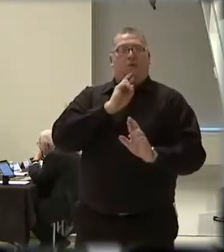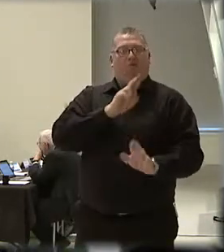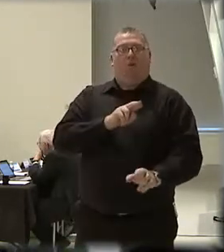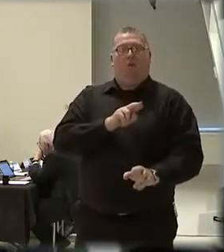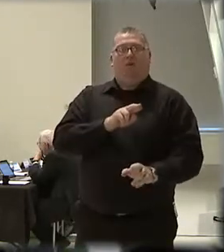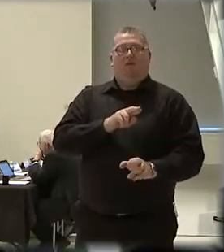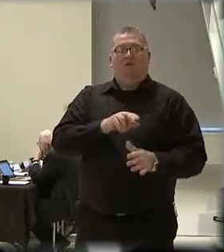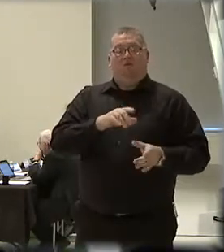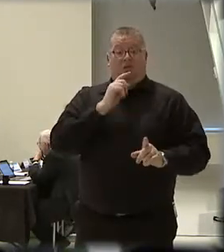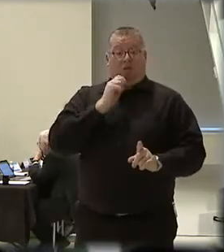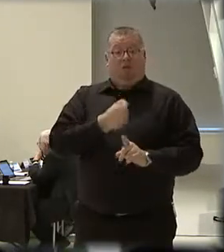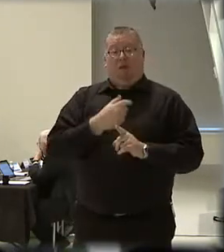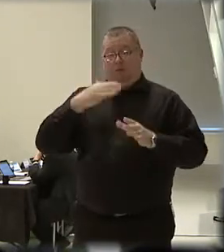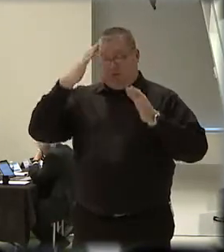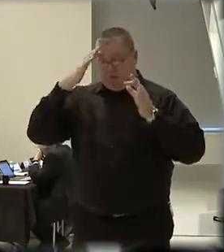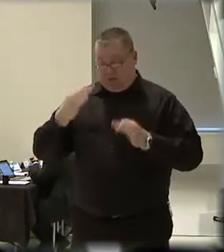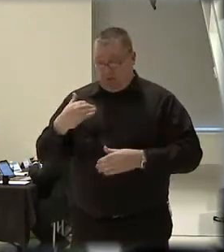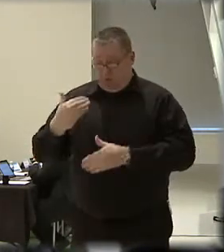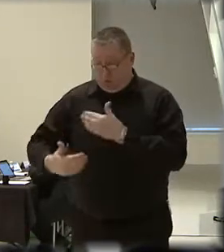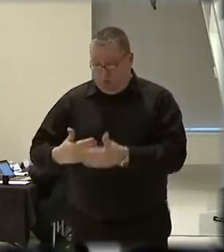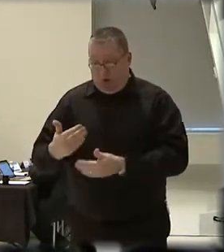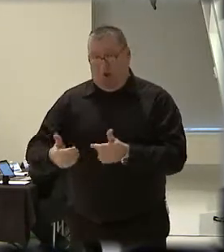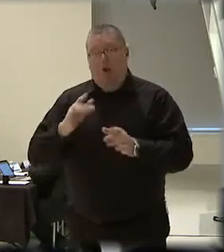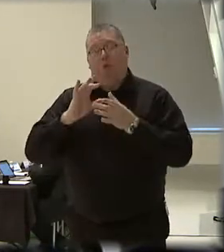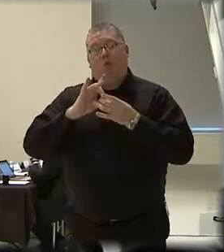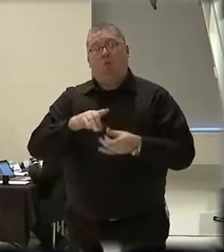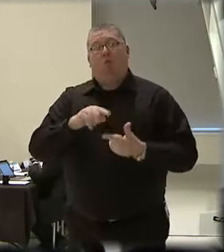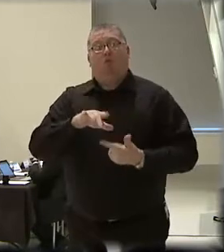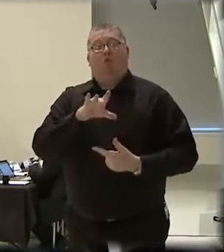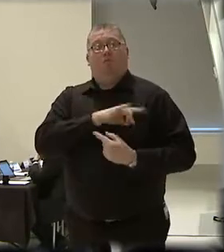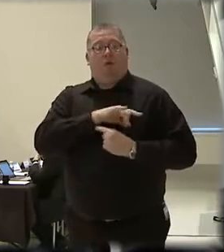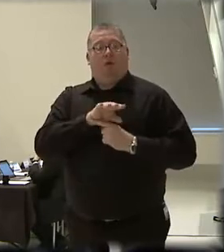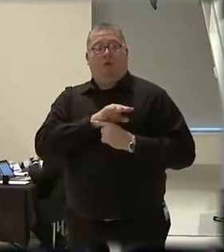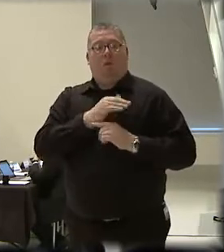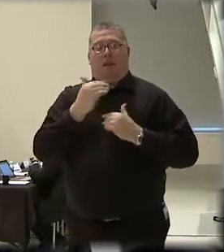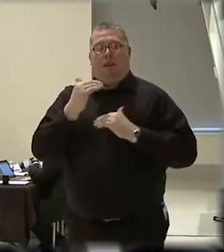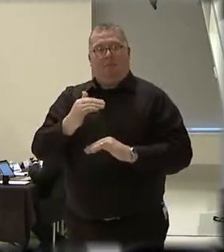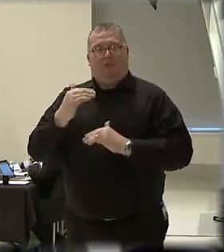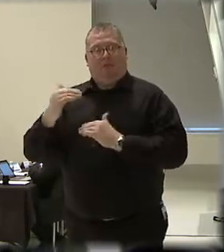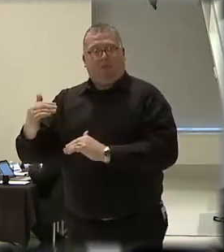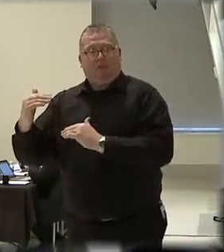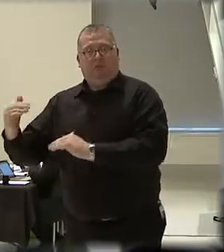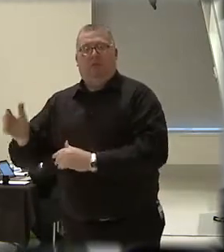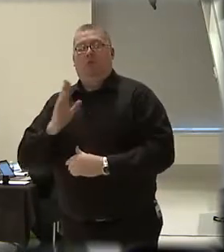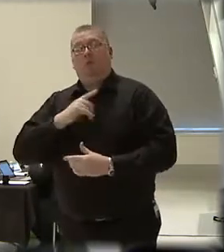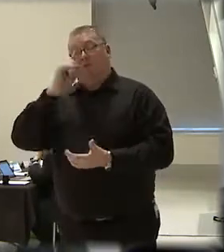guide decision-making with respect to body camera implementation. We believe that these